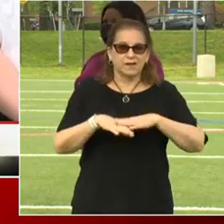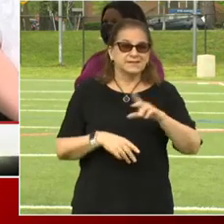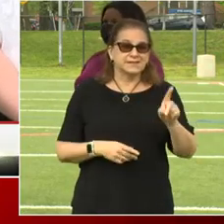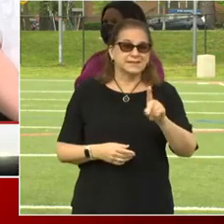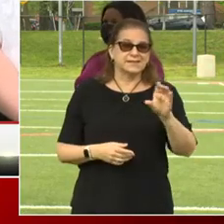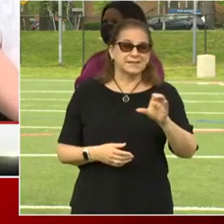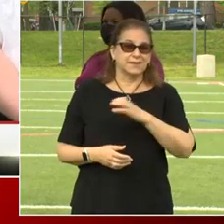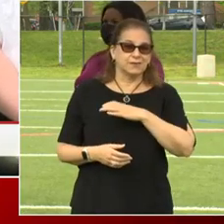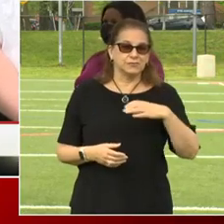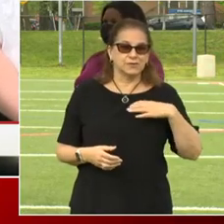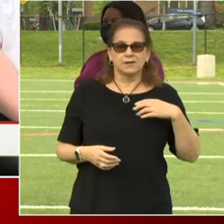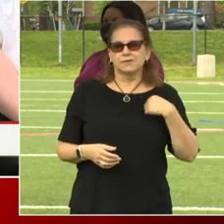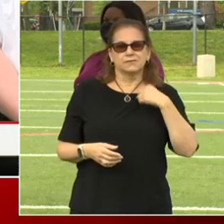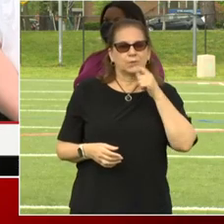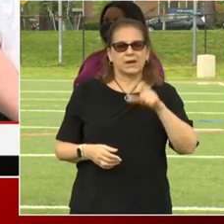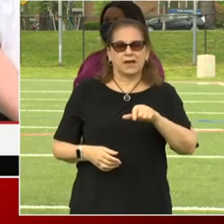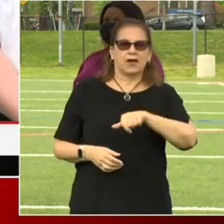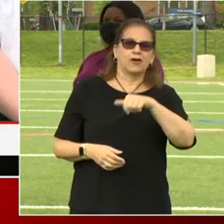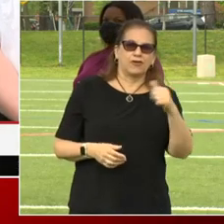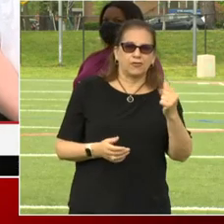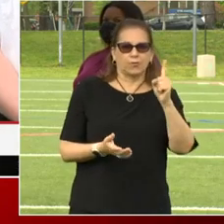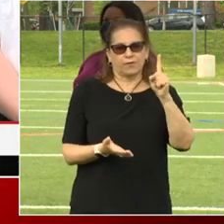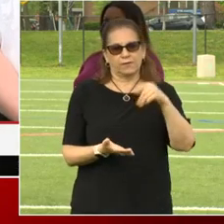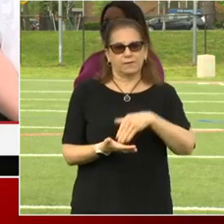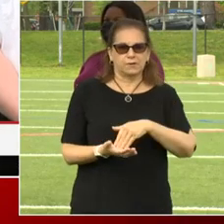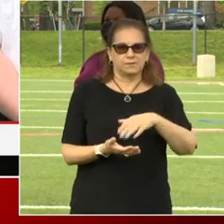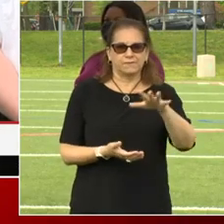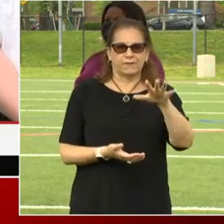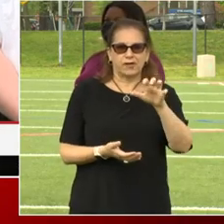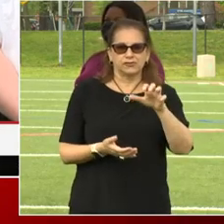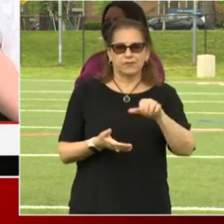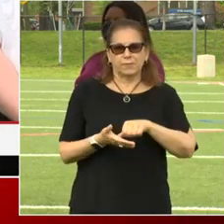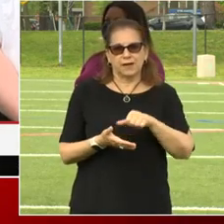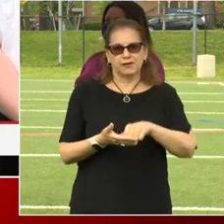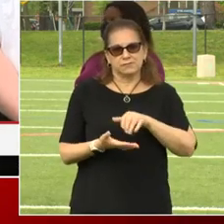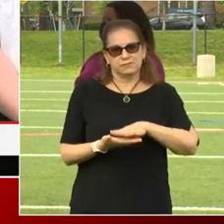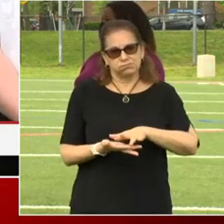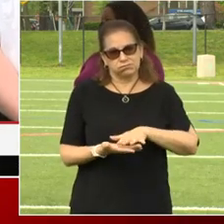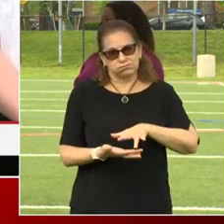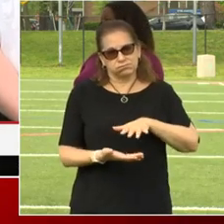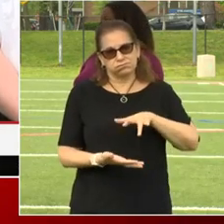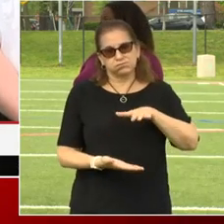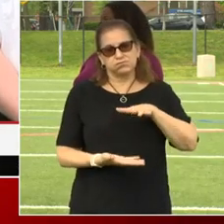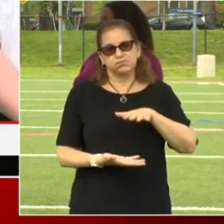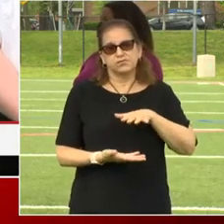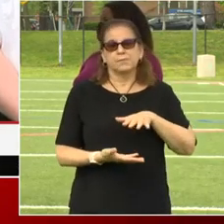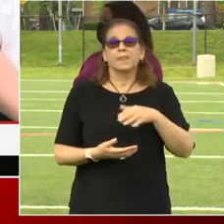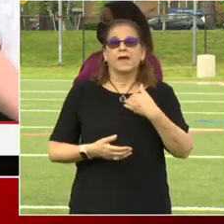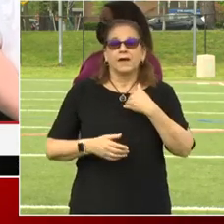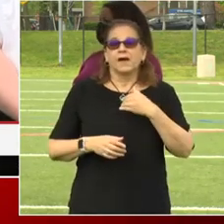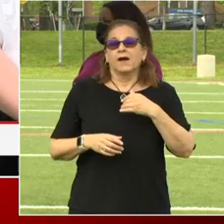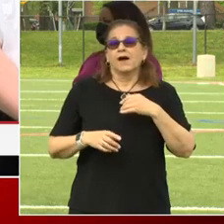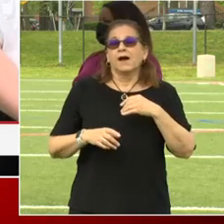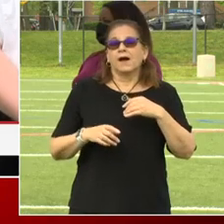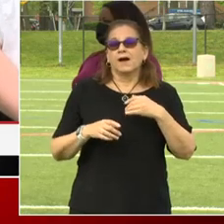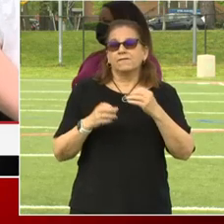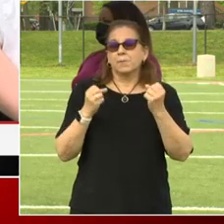pages. So the amendments are meant to respond to comments that I've gotten from